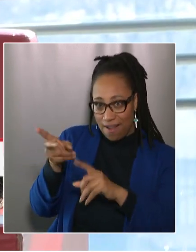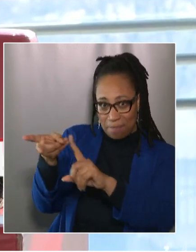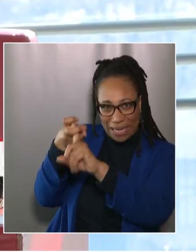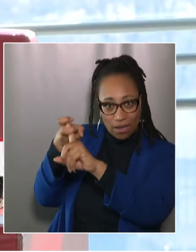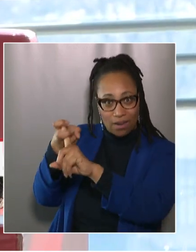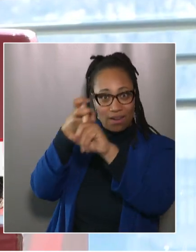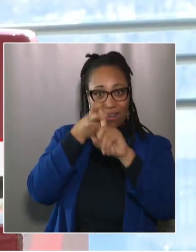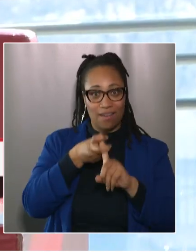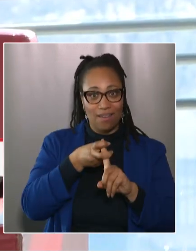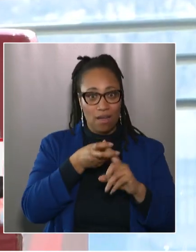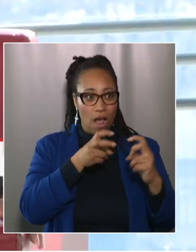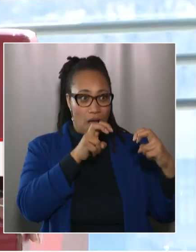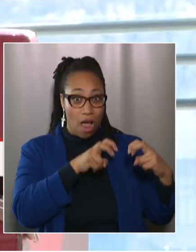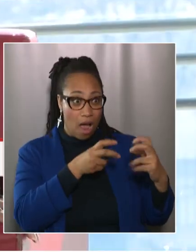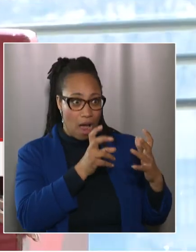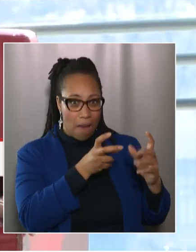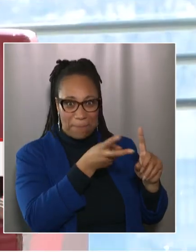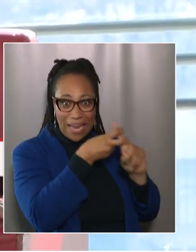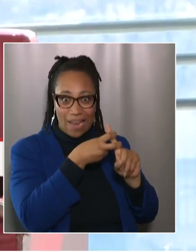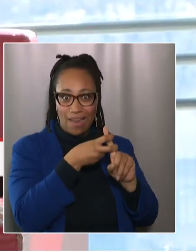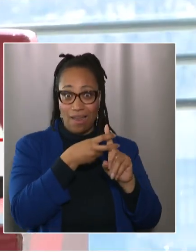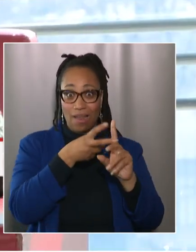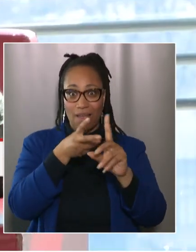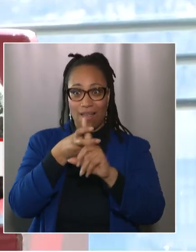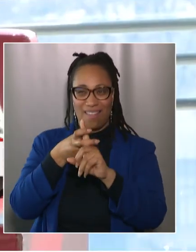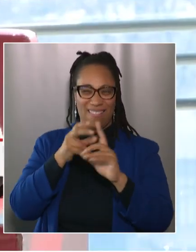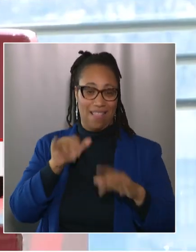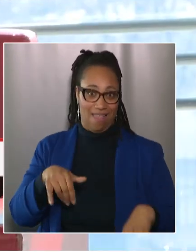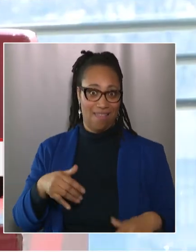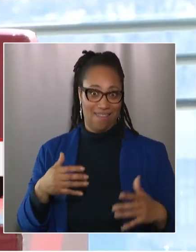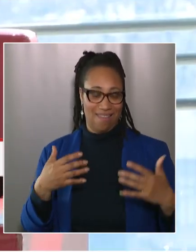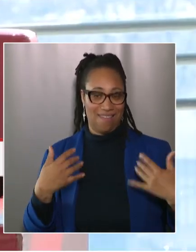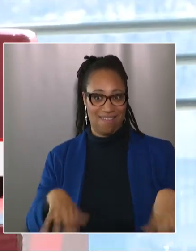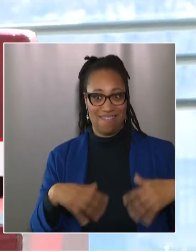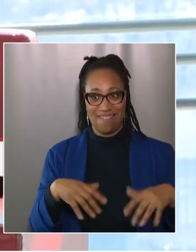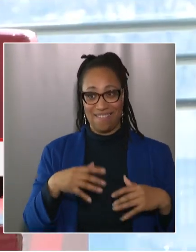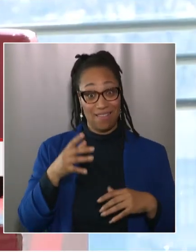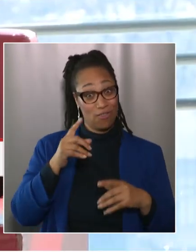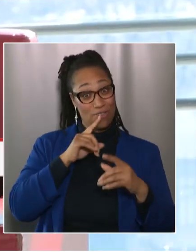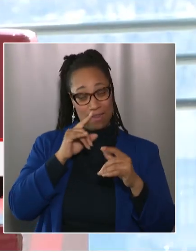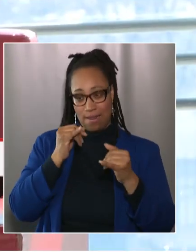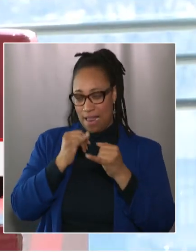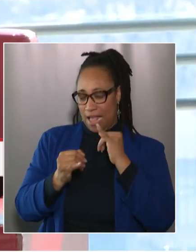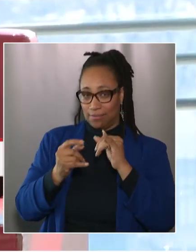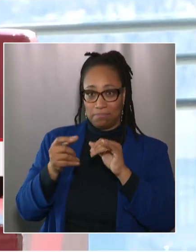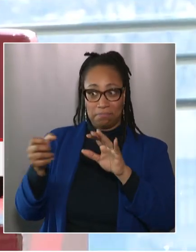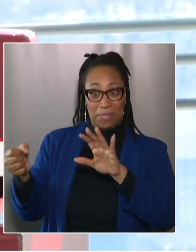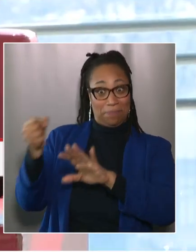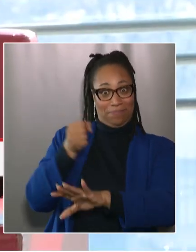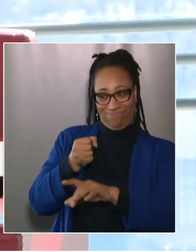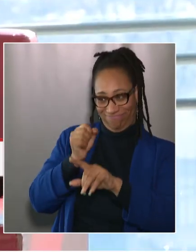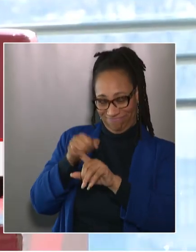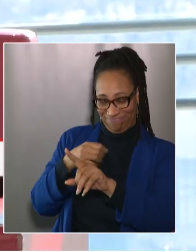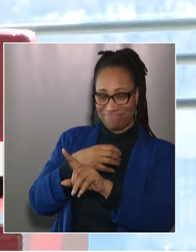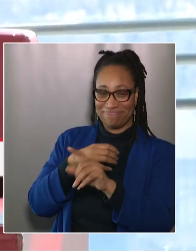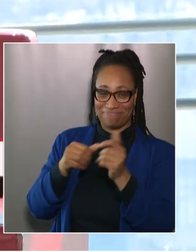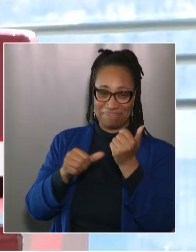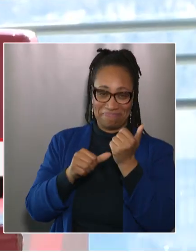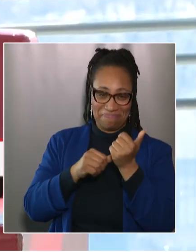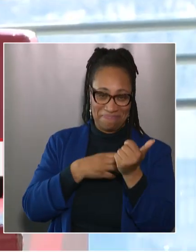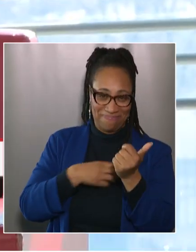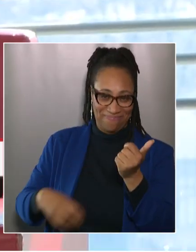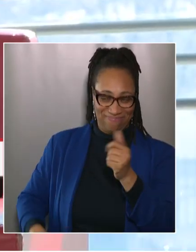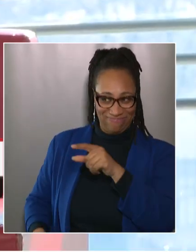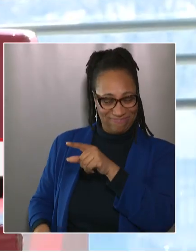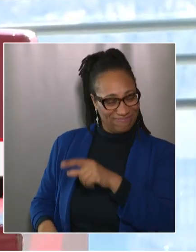one of the last appointments that I made. And I have this saying that I tell all of my team: